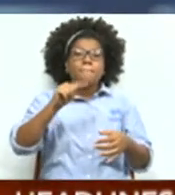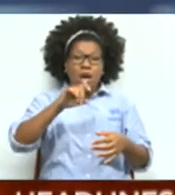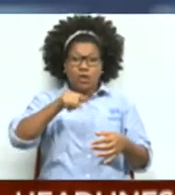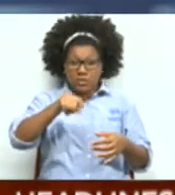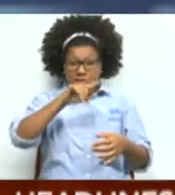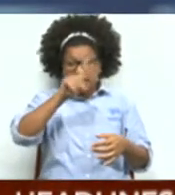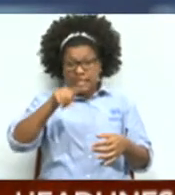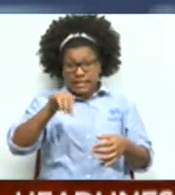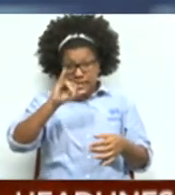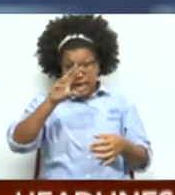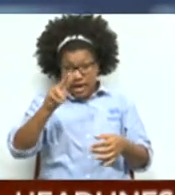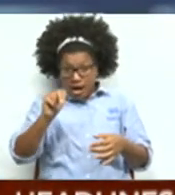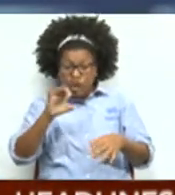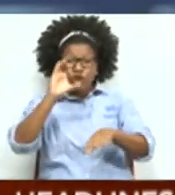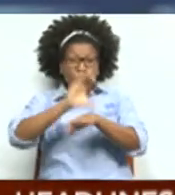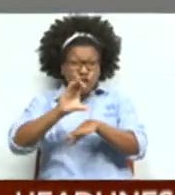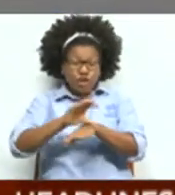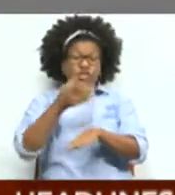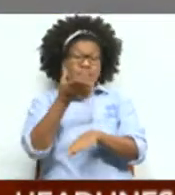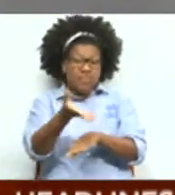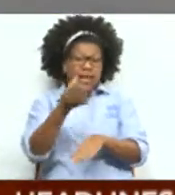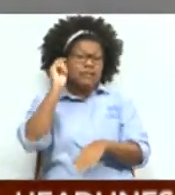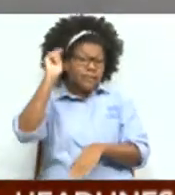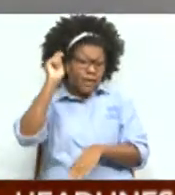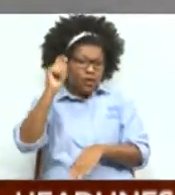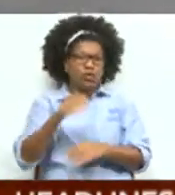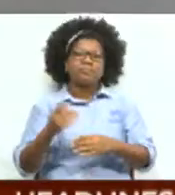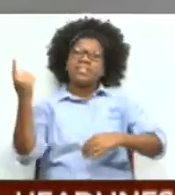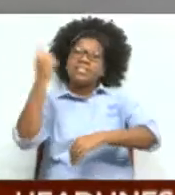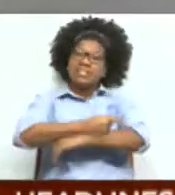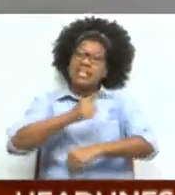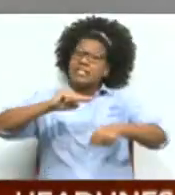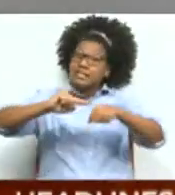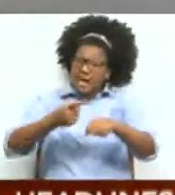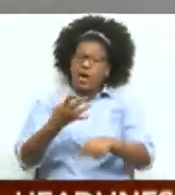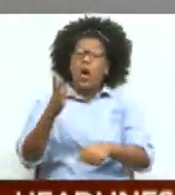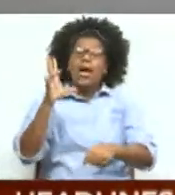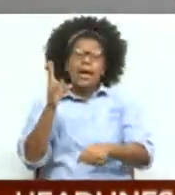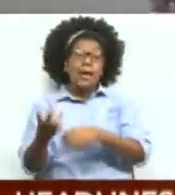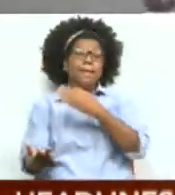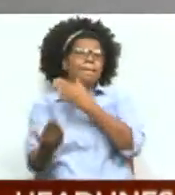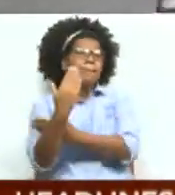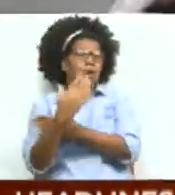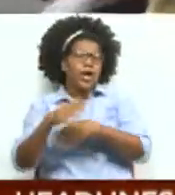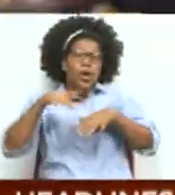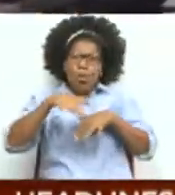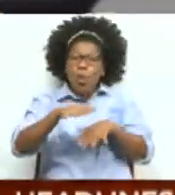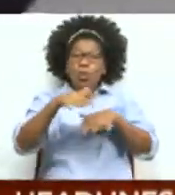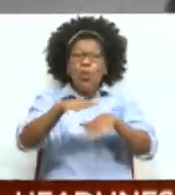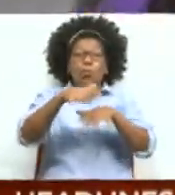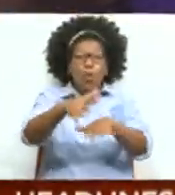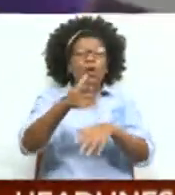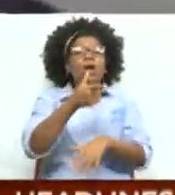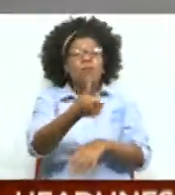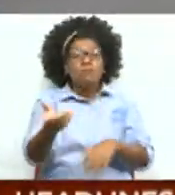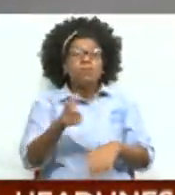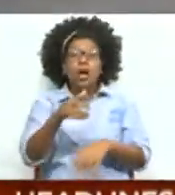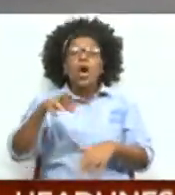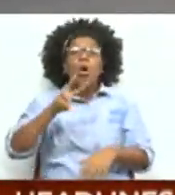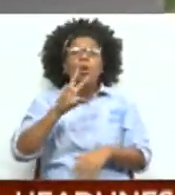Castara. The day began with an 8 a.m. walk eastward from Castara Junction along Windward Road to the Mount Zion